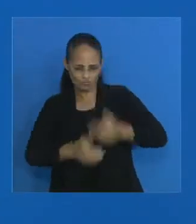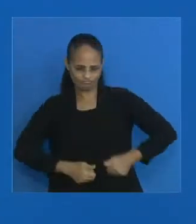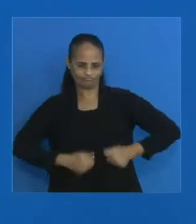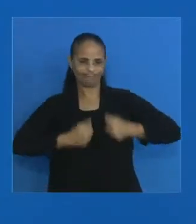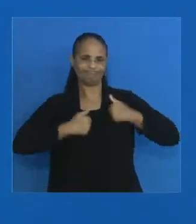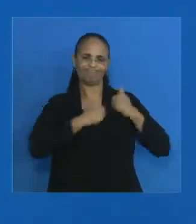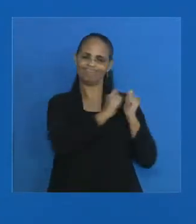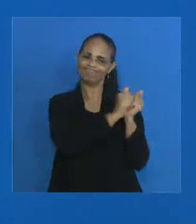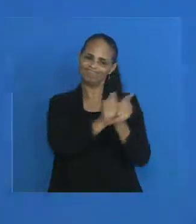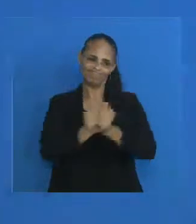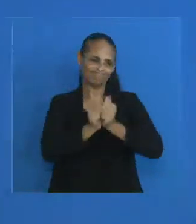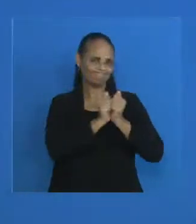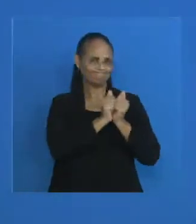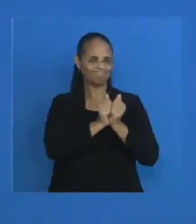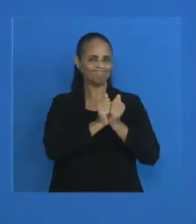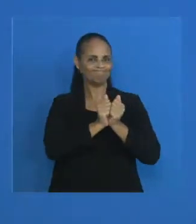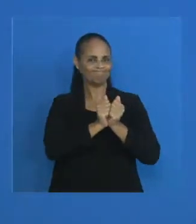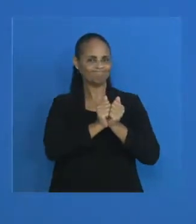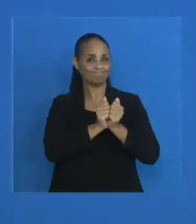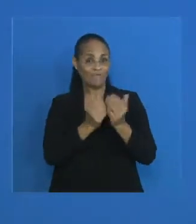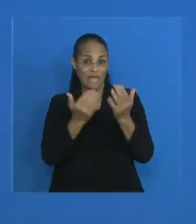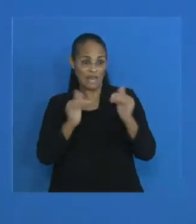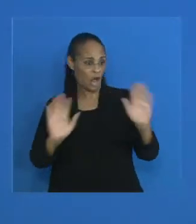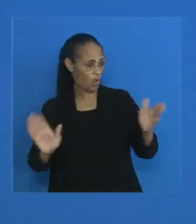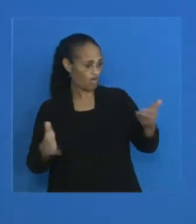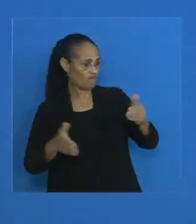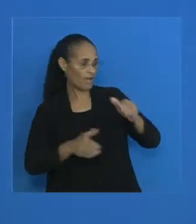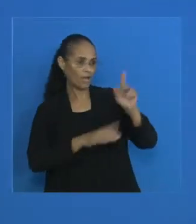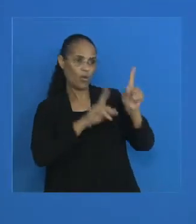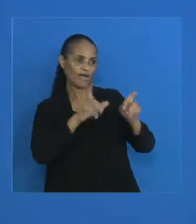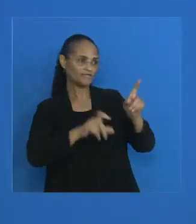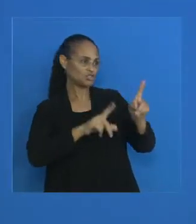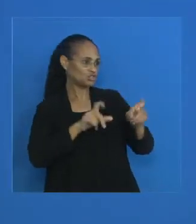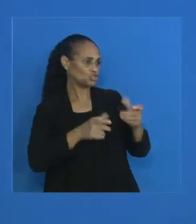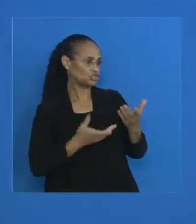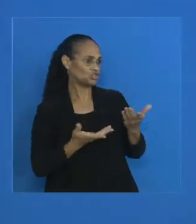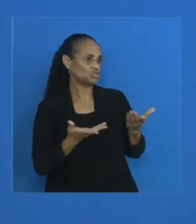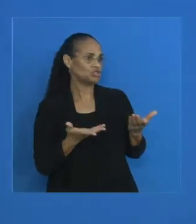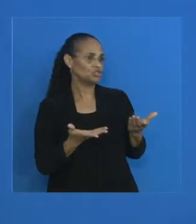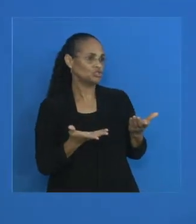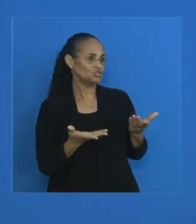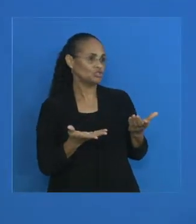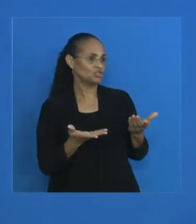together. I now invite any questions.